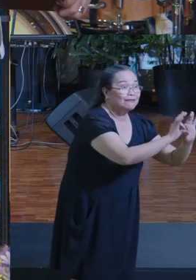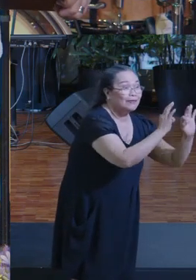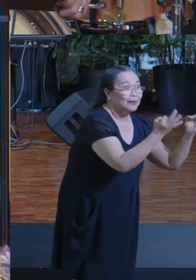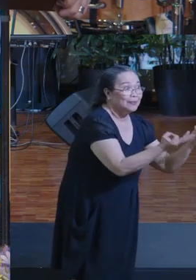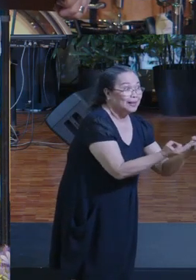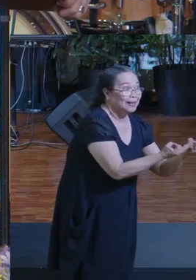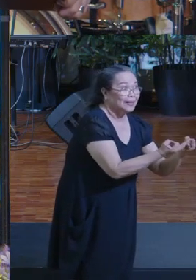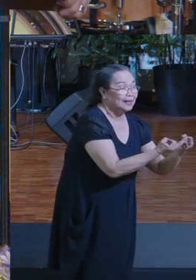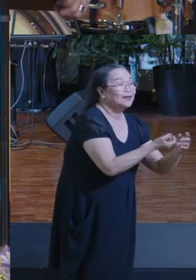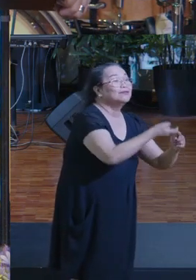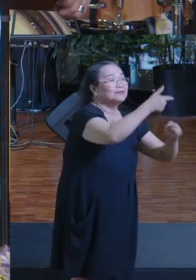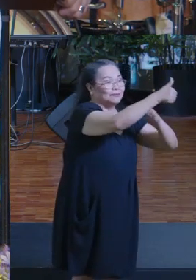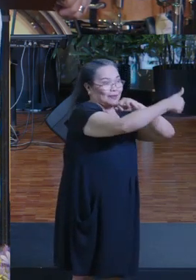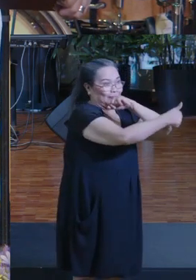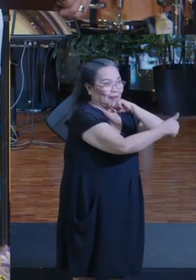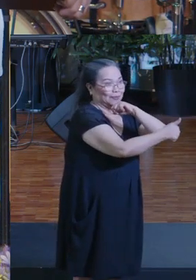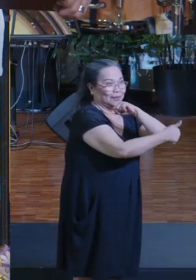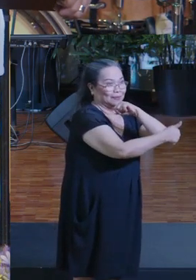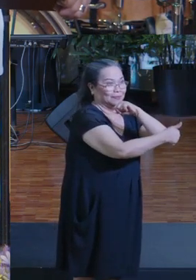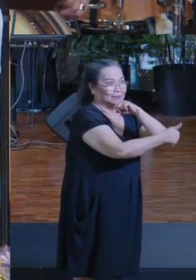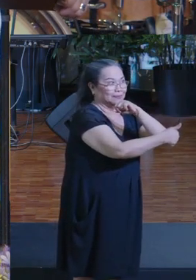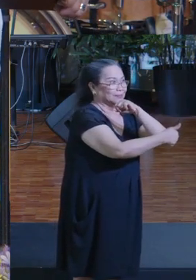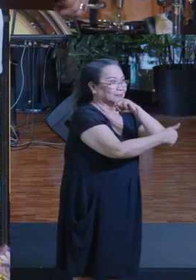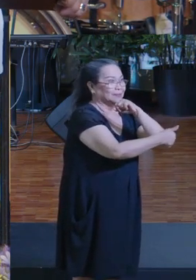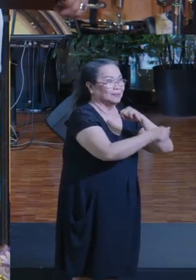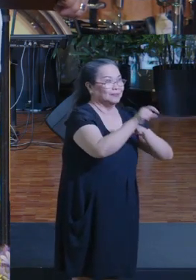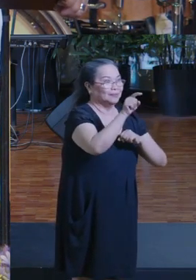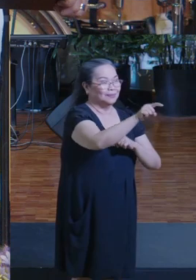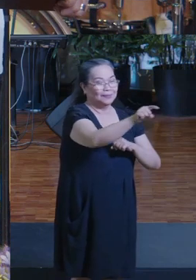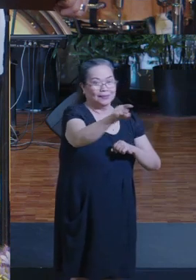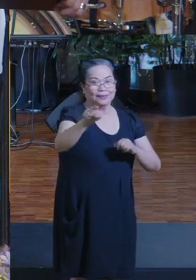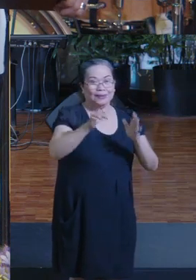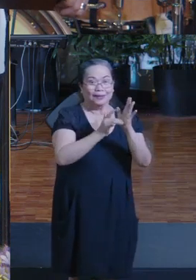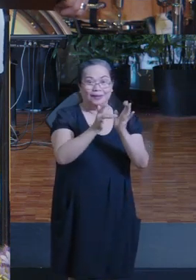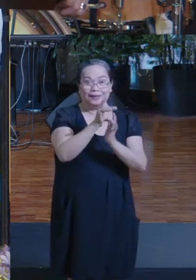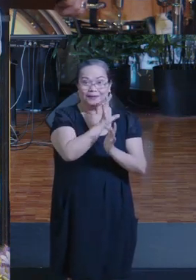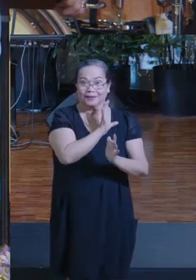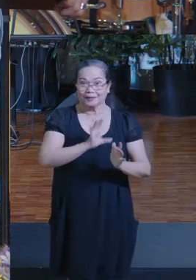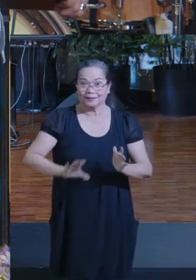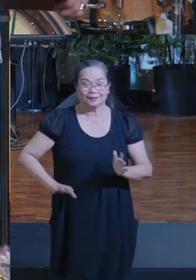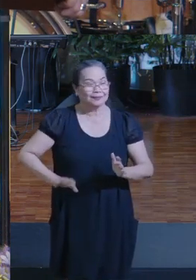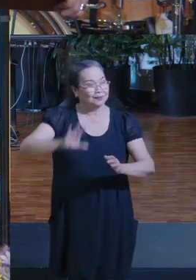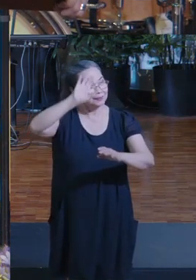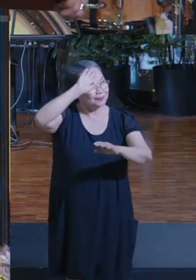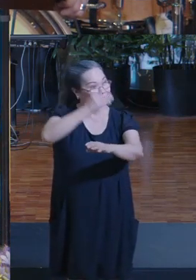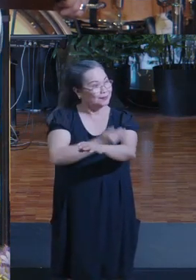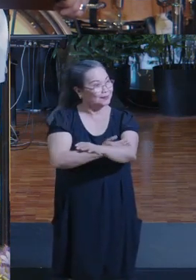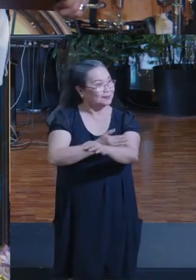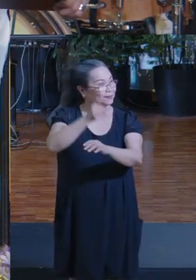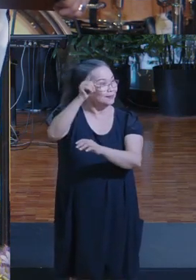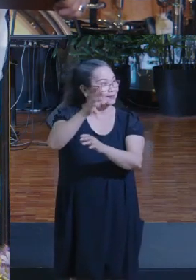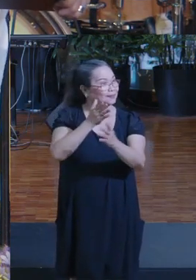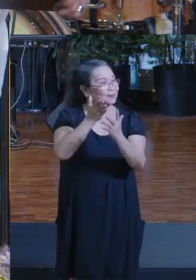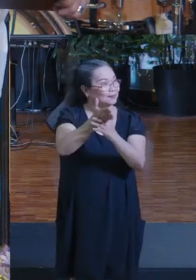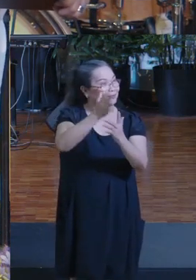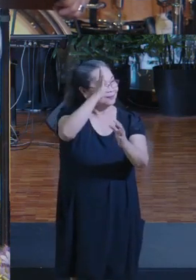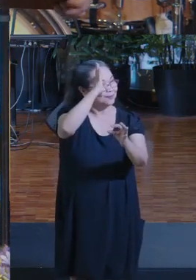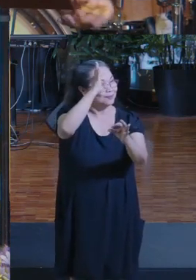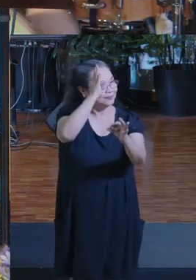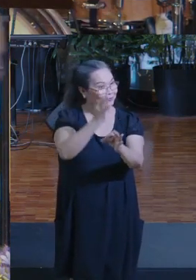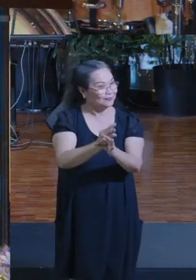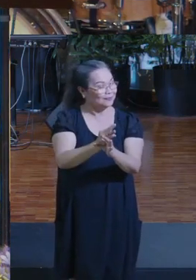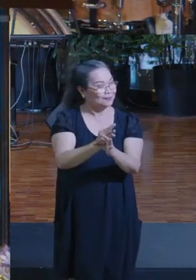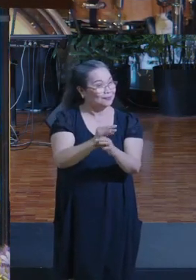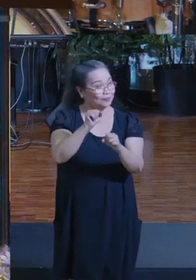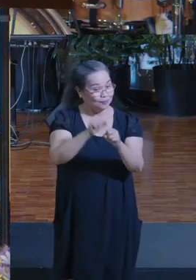for in Christ Jesus, you are all sons of God through faith. So